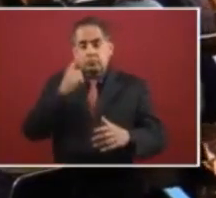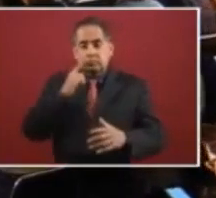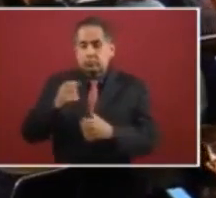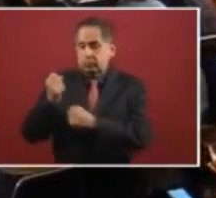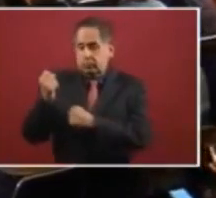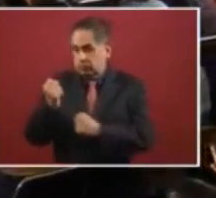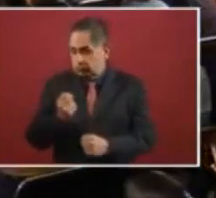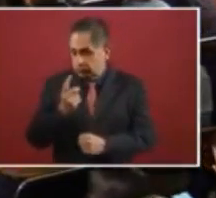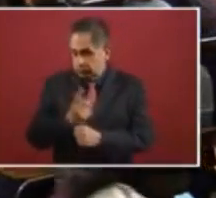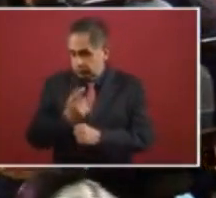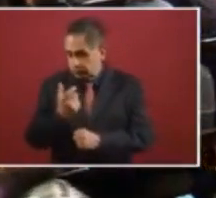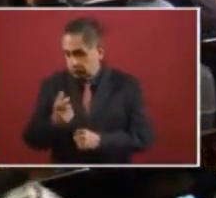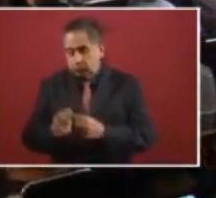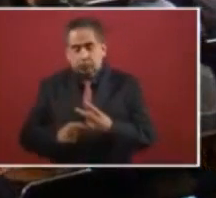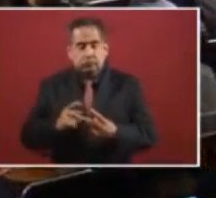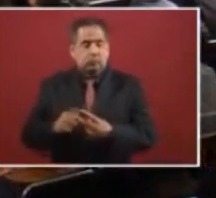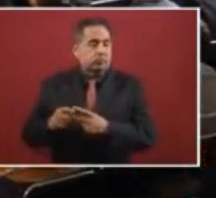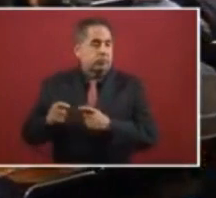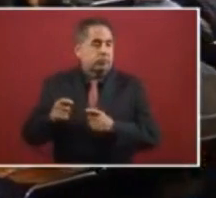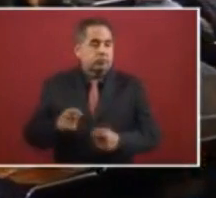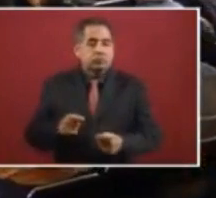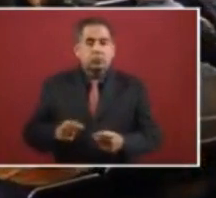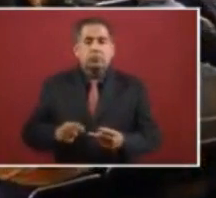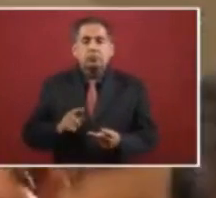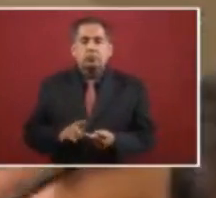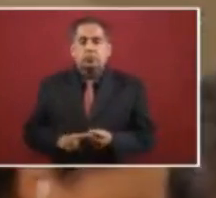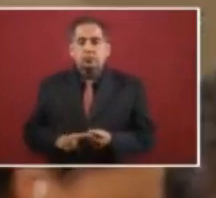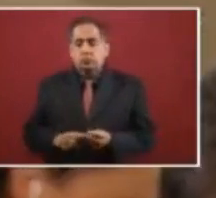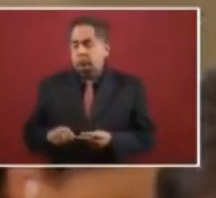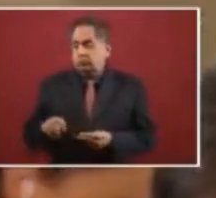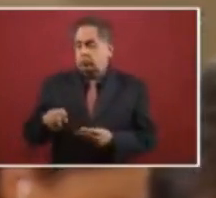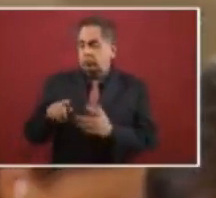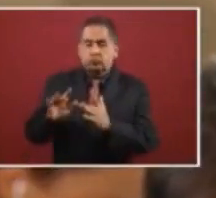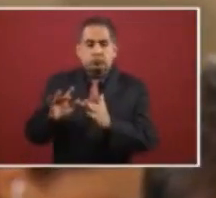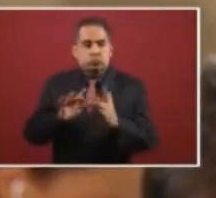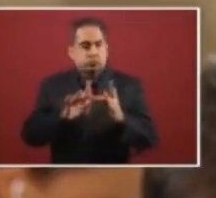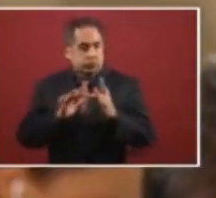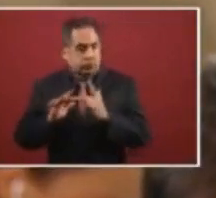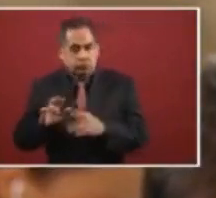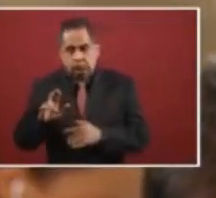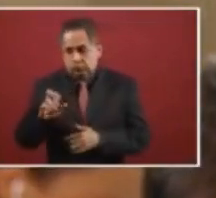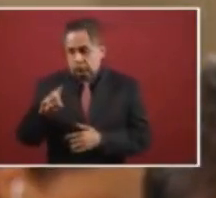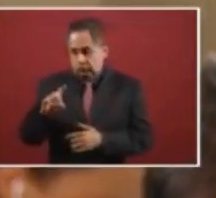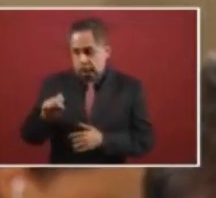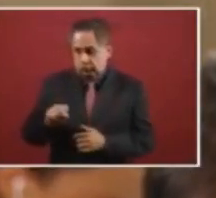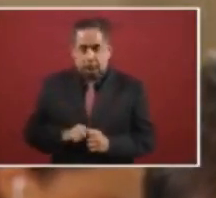program in security, which will include webs?